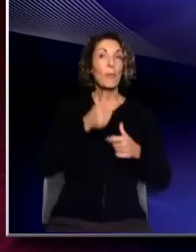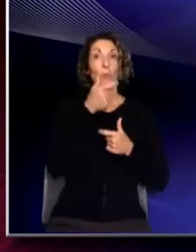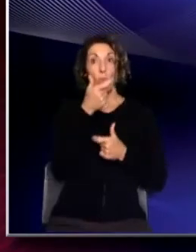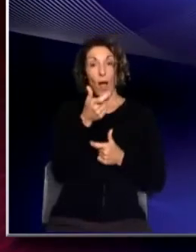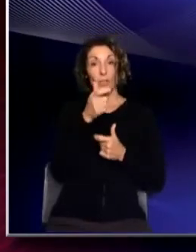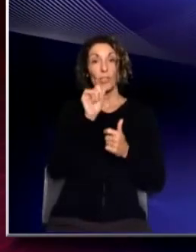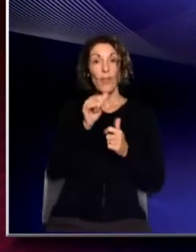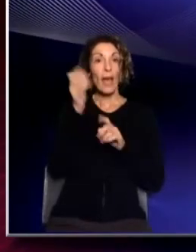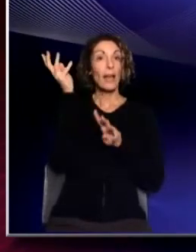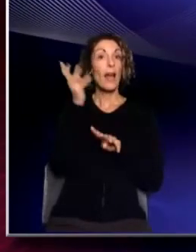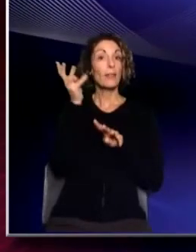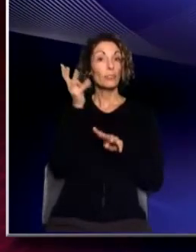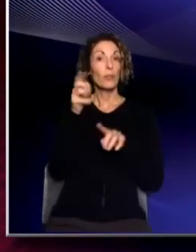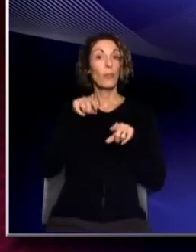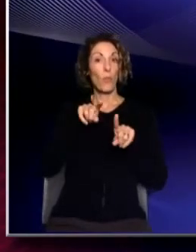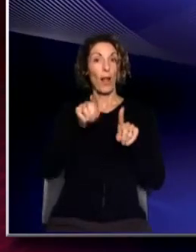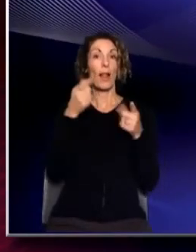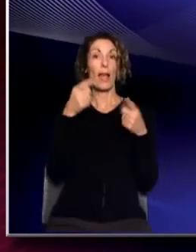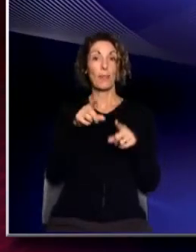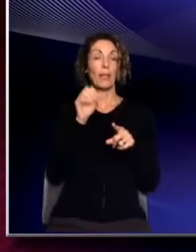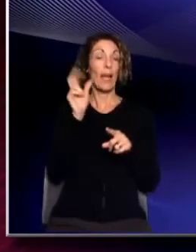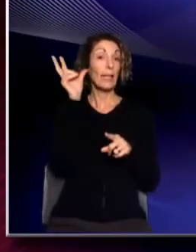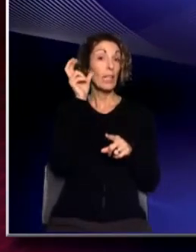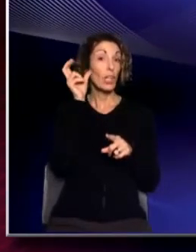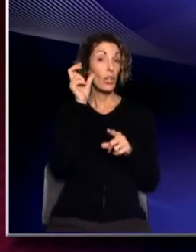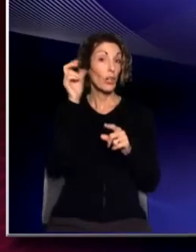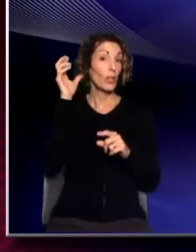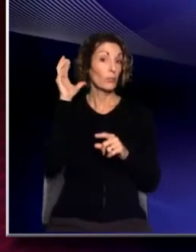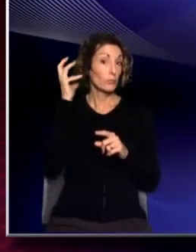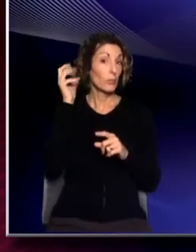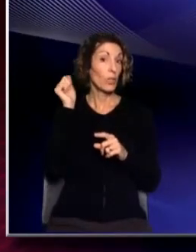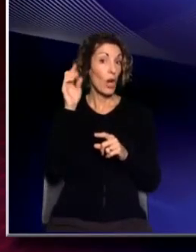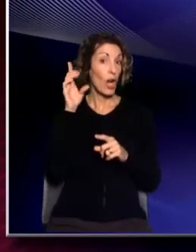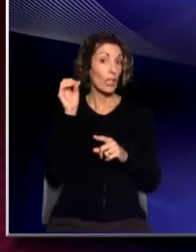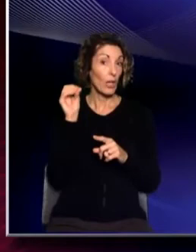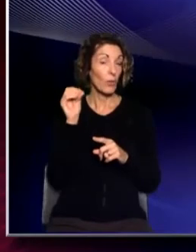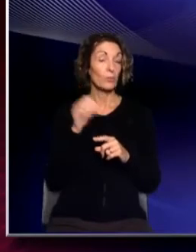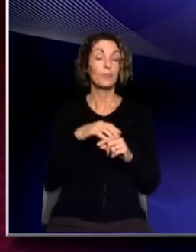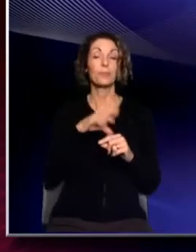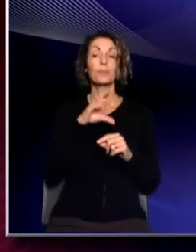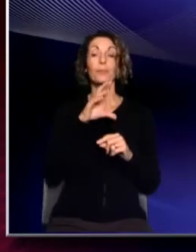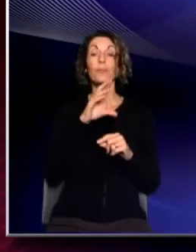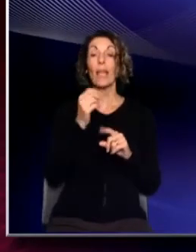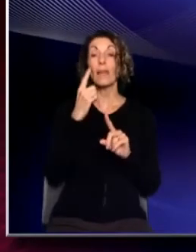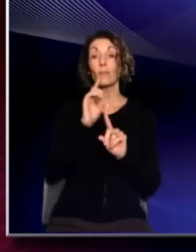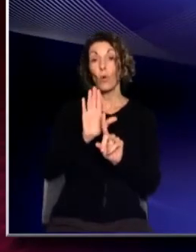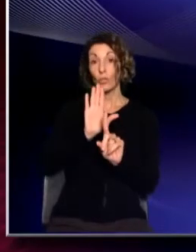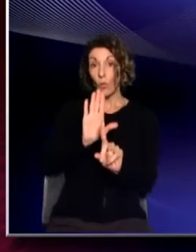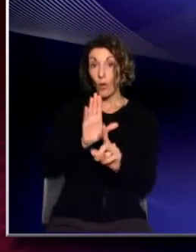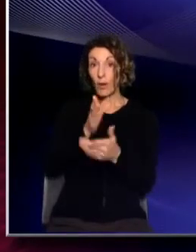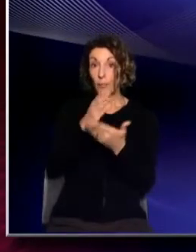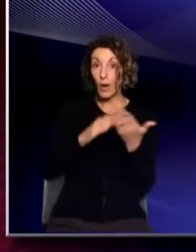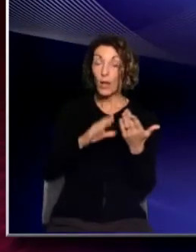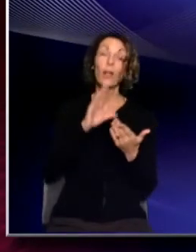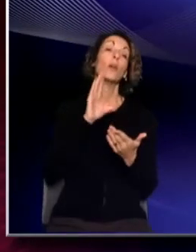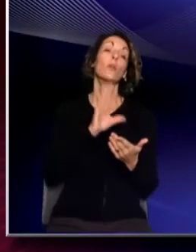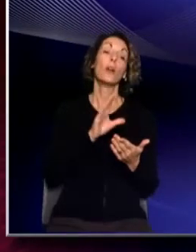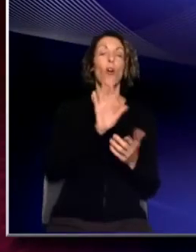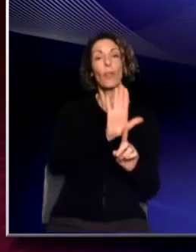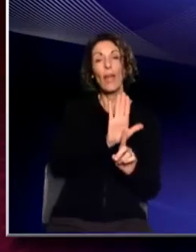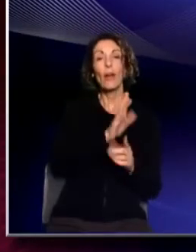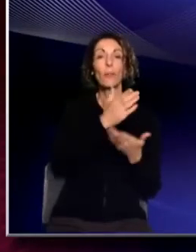as it proceeds and hear the audio. You would then, for your part, be speaking